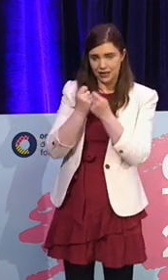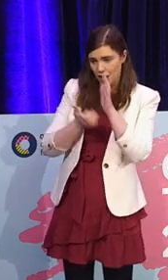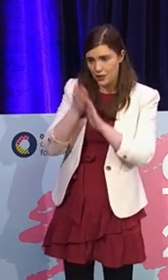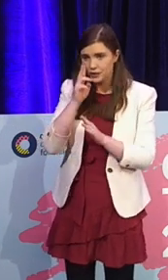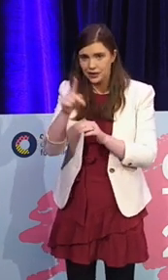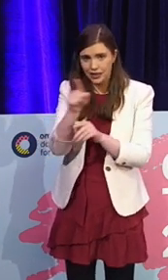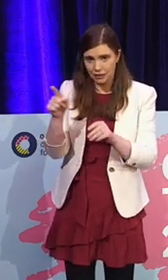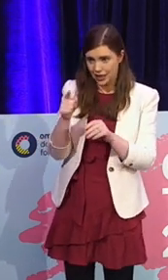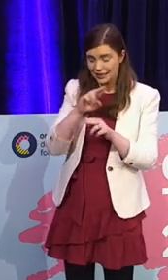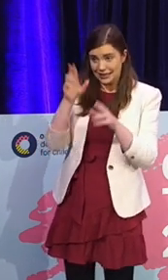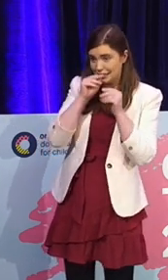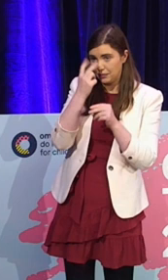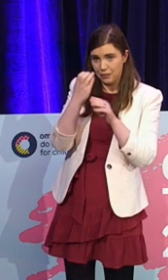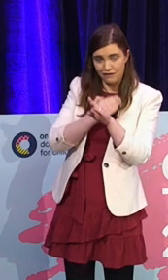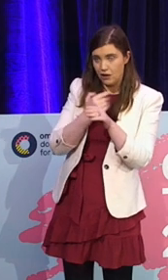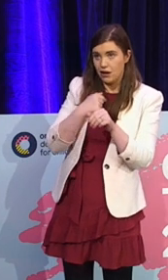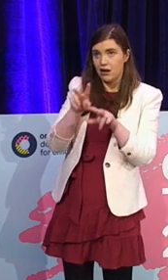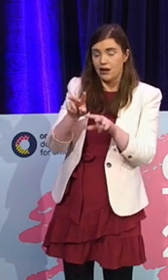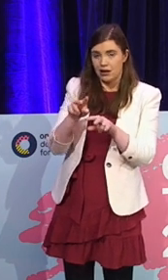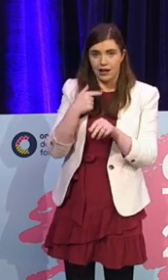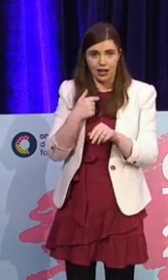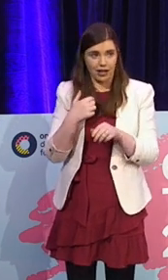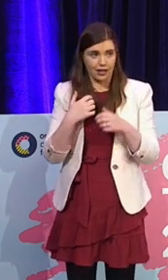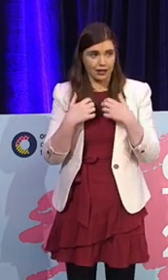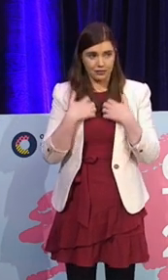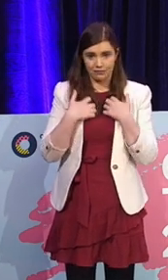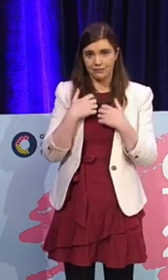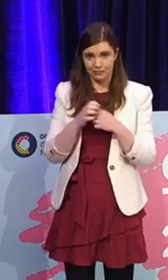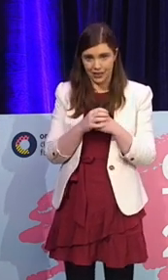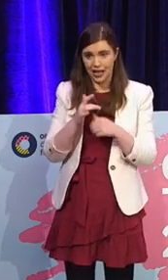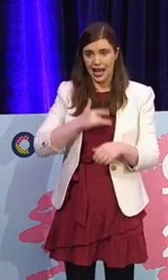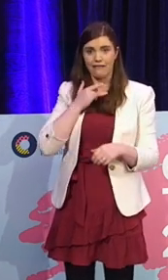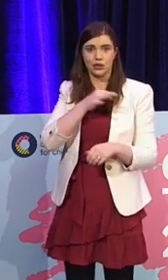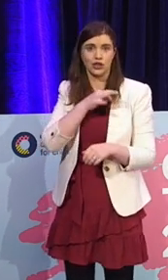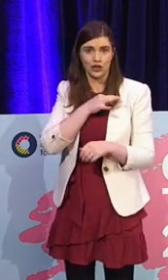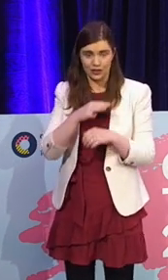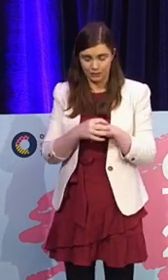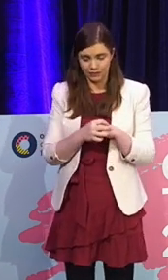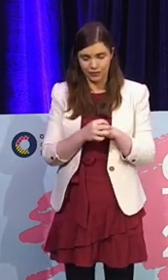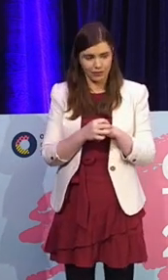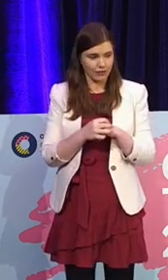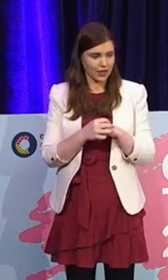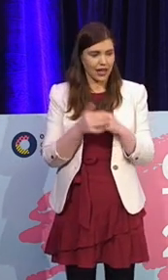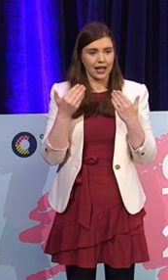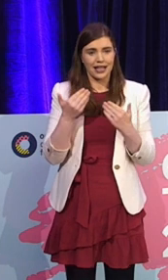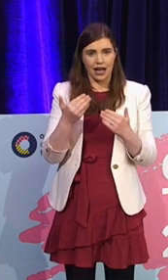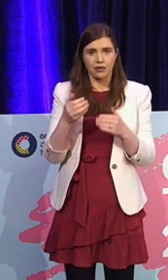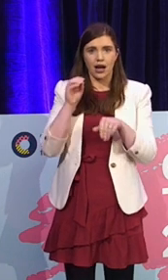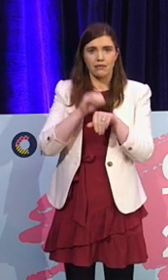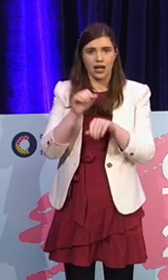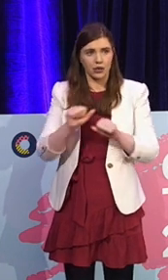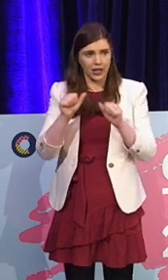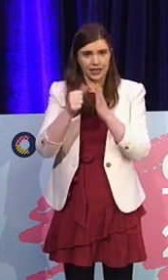and even my name was up in the lights. I realised just how far I'd come. Life was good. Today I'm now once again on a waiting list for